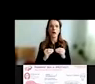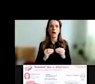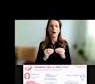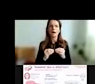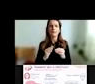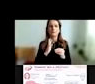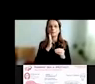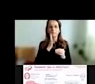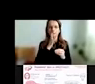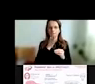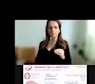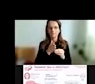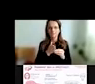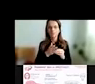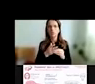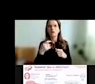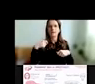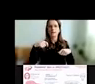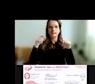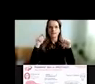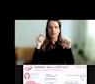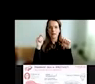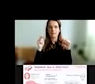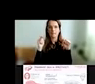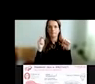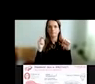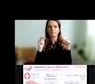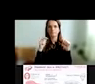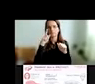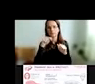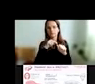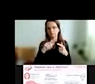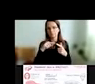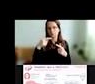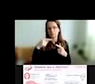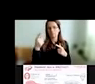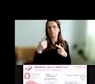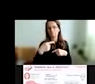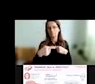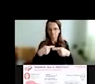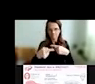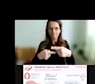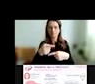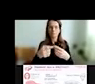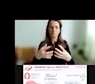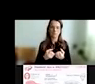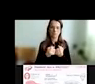manner gradila to build the structure